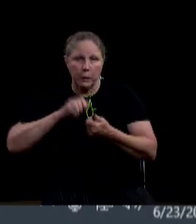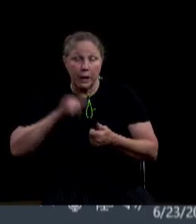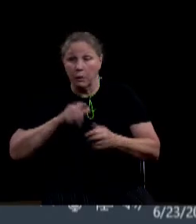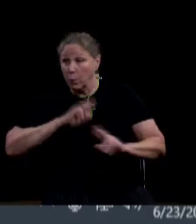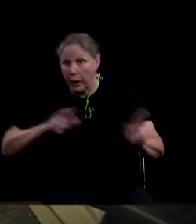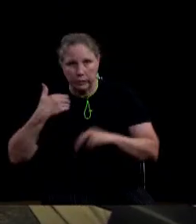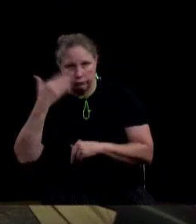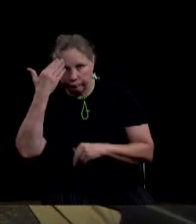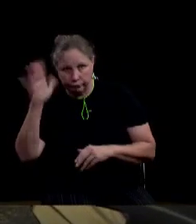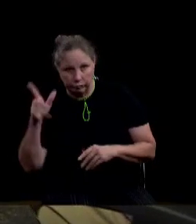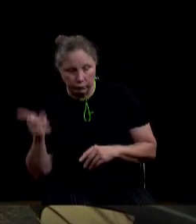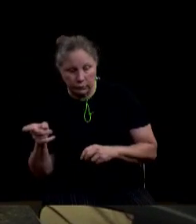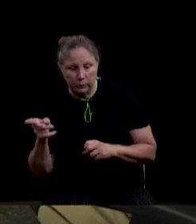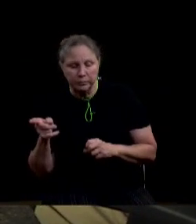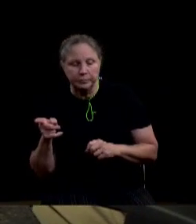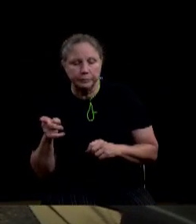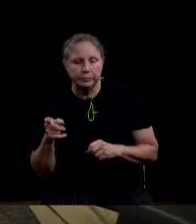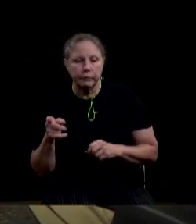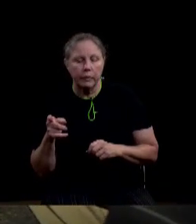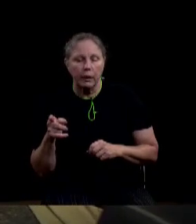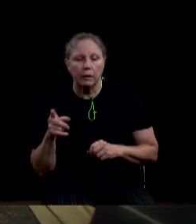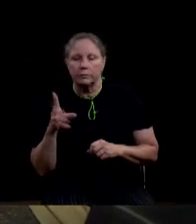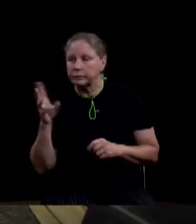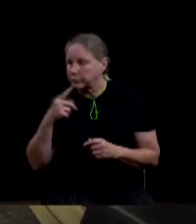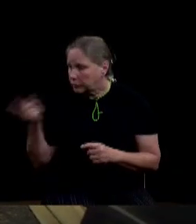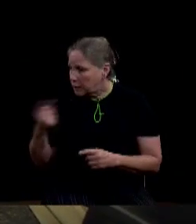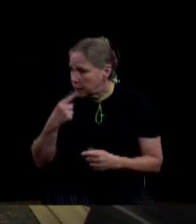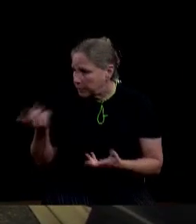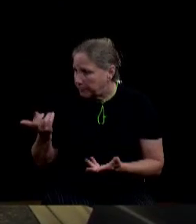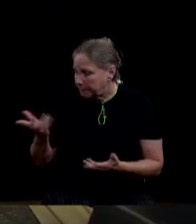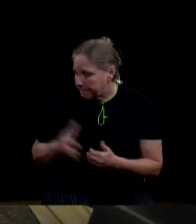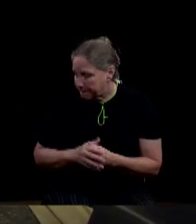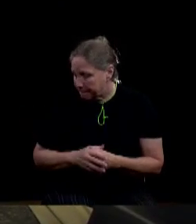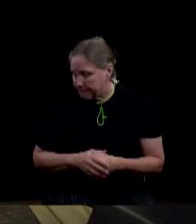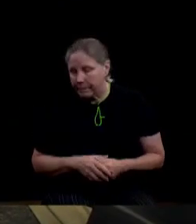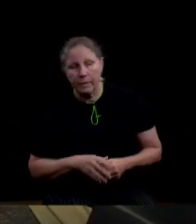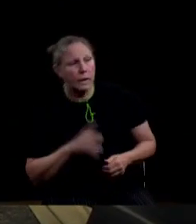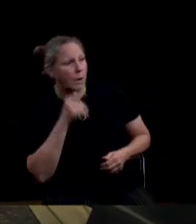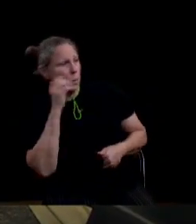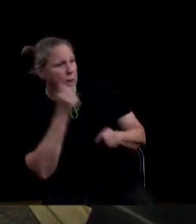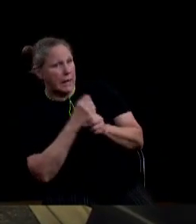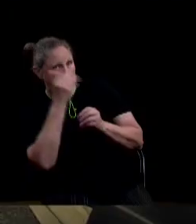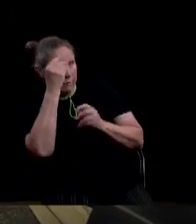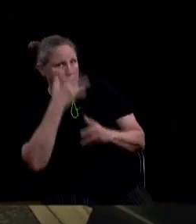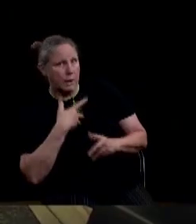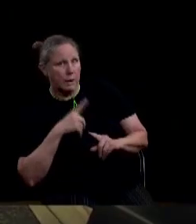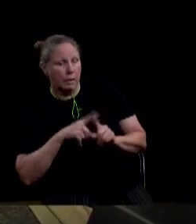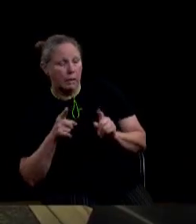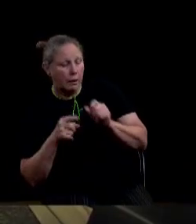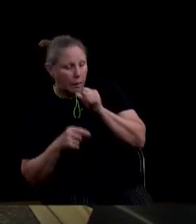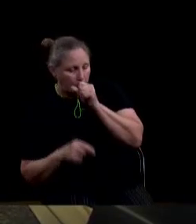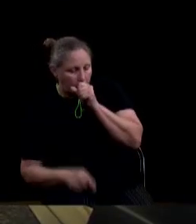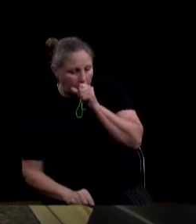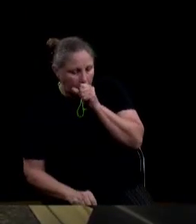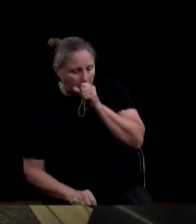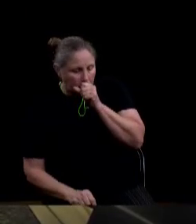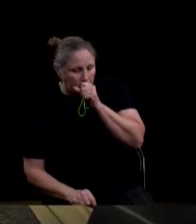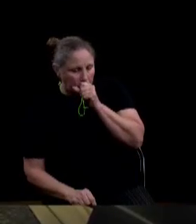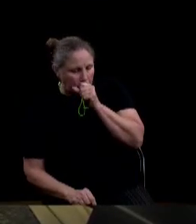speak to that? Mayor, we'll get an update, but it's our intent to place a template on the website